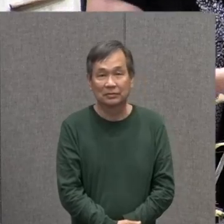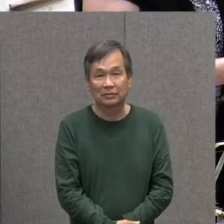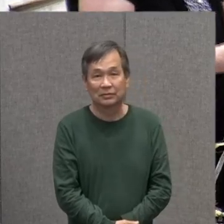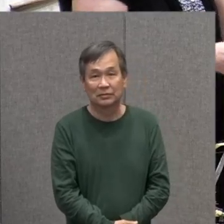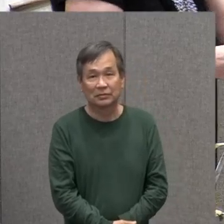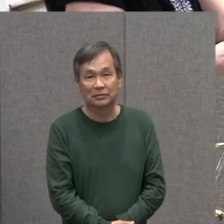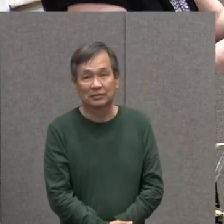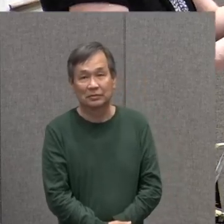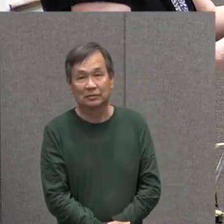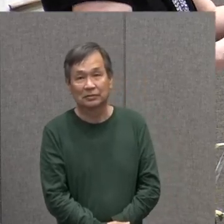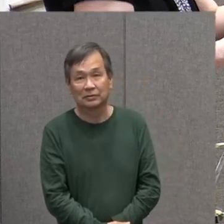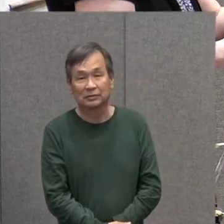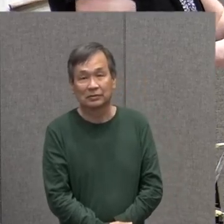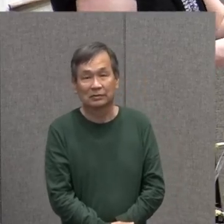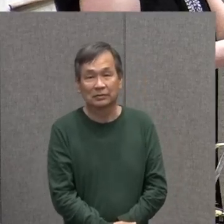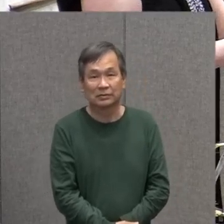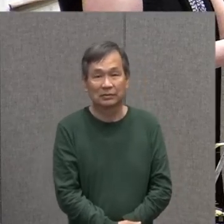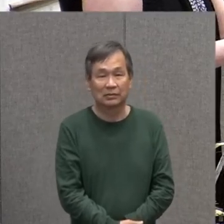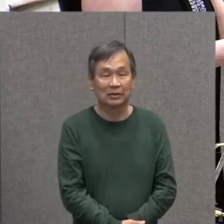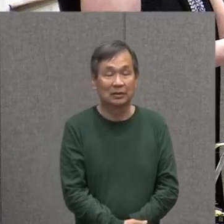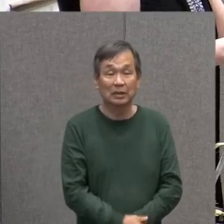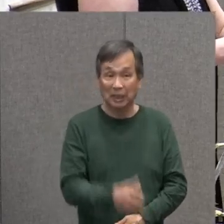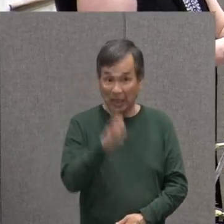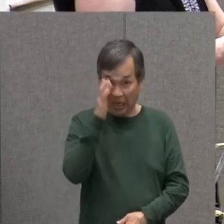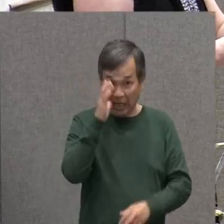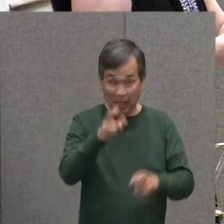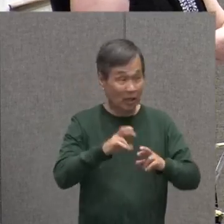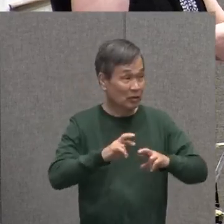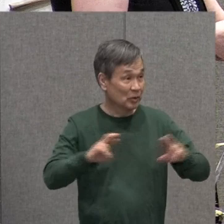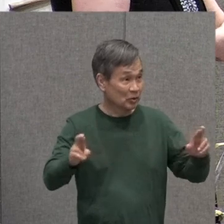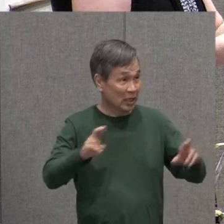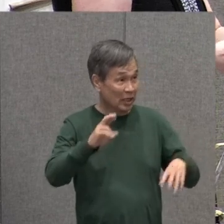I think I'm actually going to be ready for crazy hat day. Are you? I was